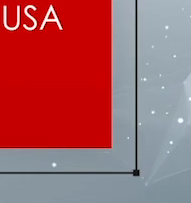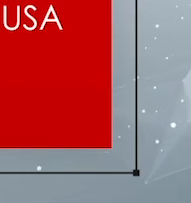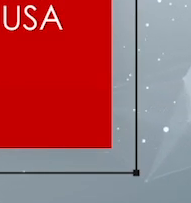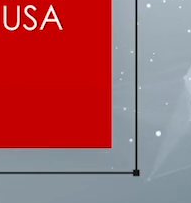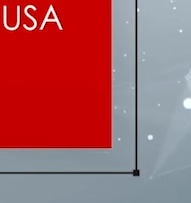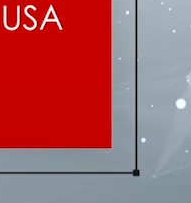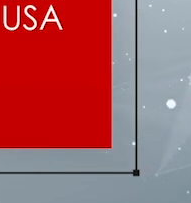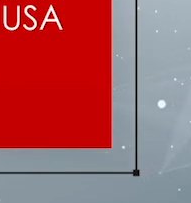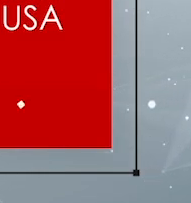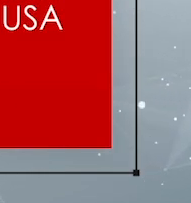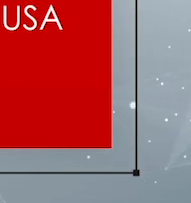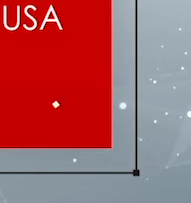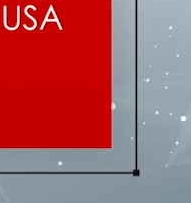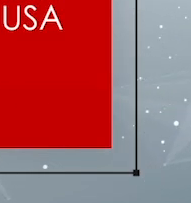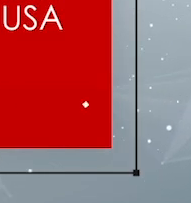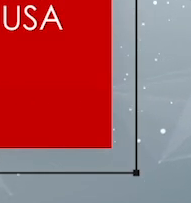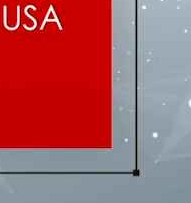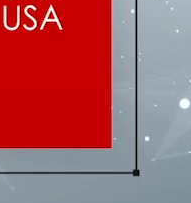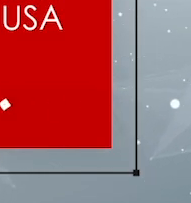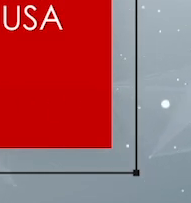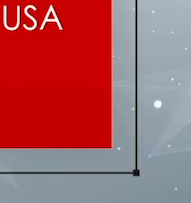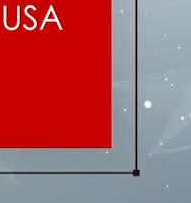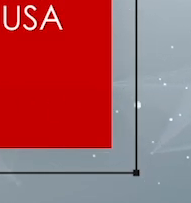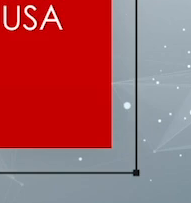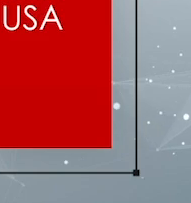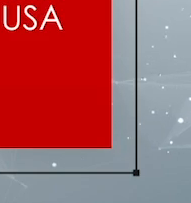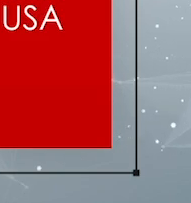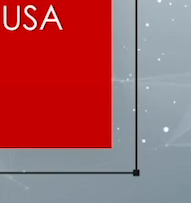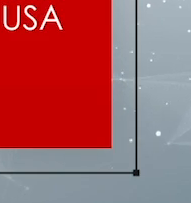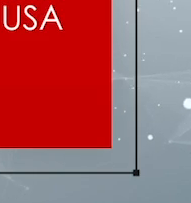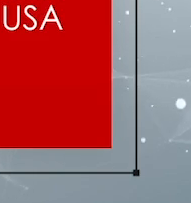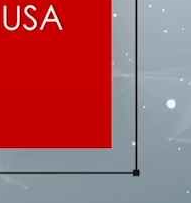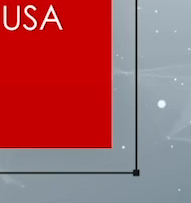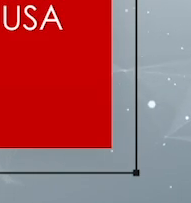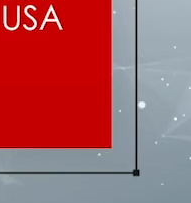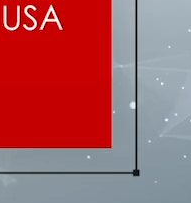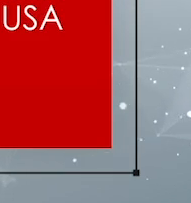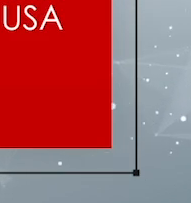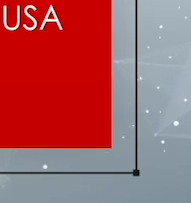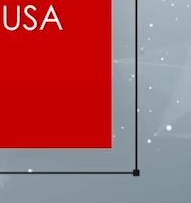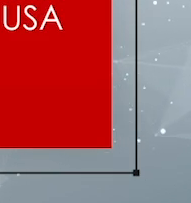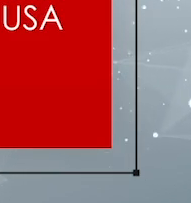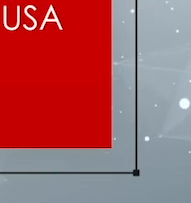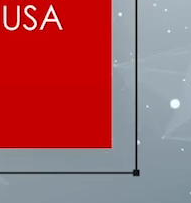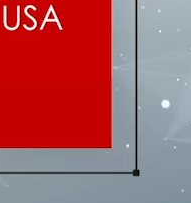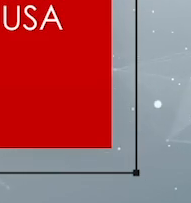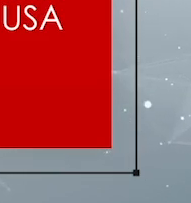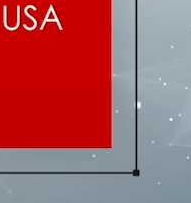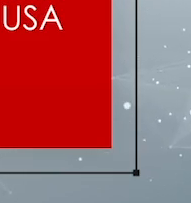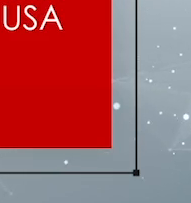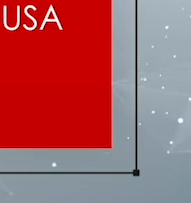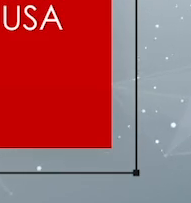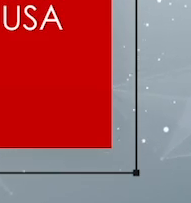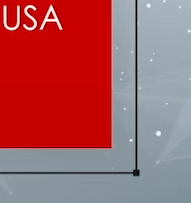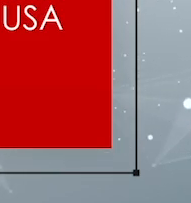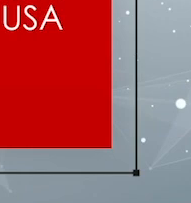Jesus Christ to millions of people in North America, Africa, and Asia. Yes, in this world